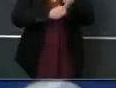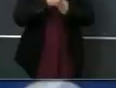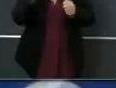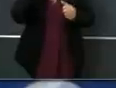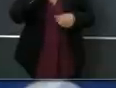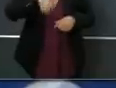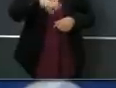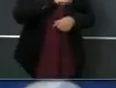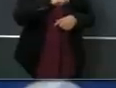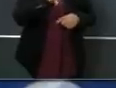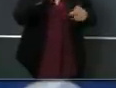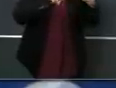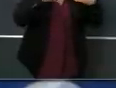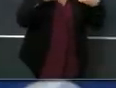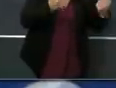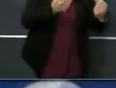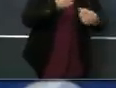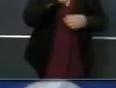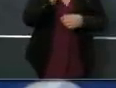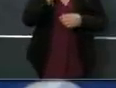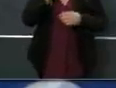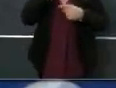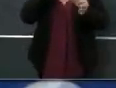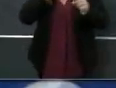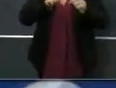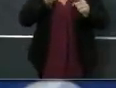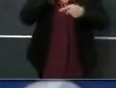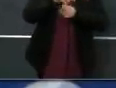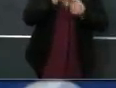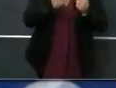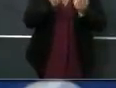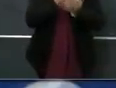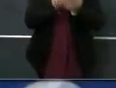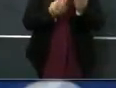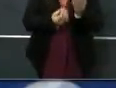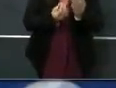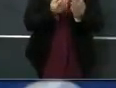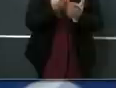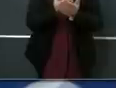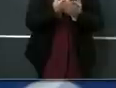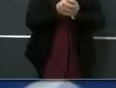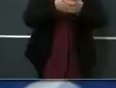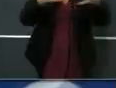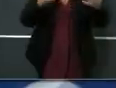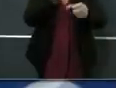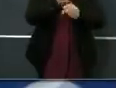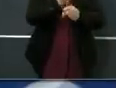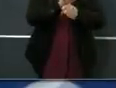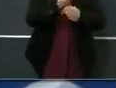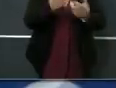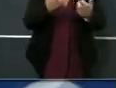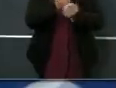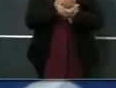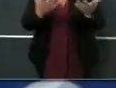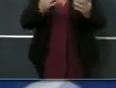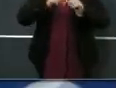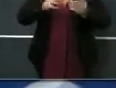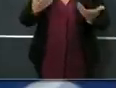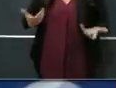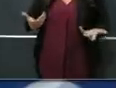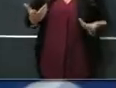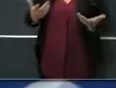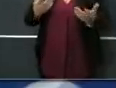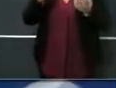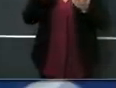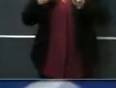and economic recovery. Let me be specific, and this, I hope, can be shared with the protesters as well. There are many other parts of the